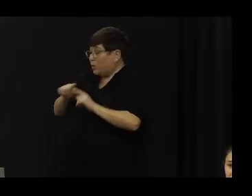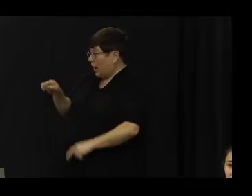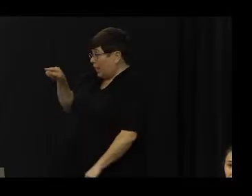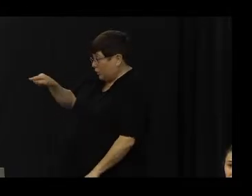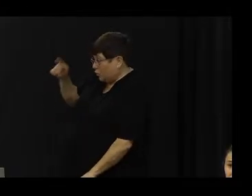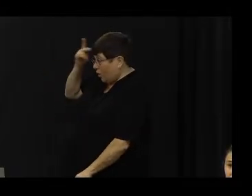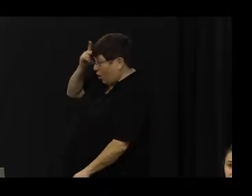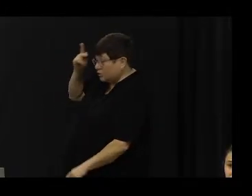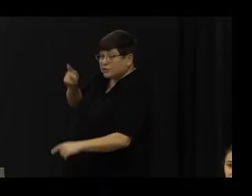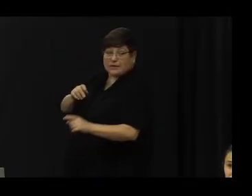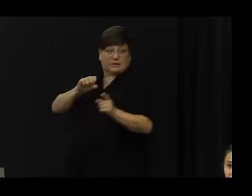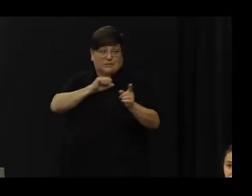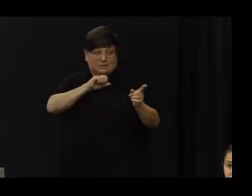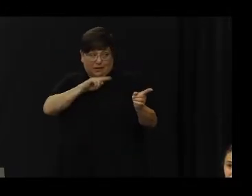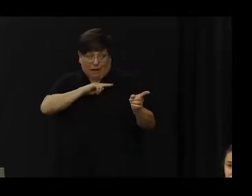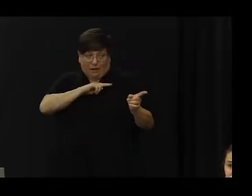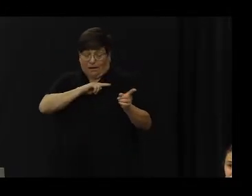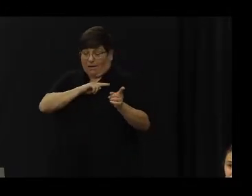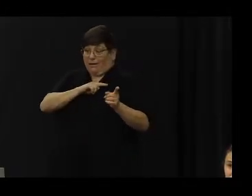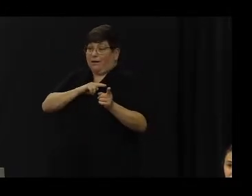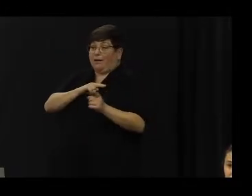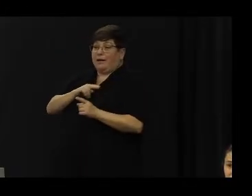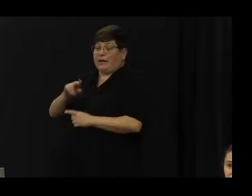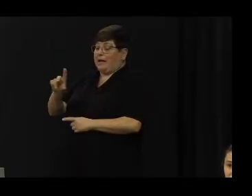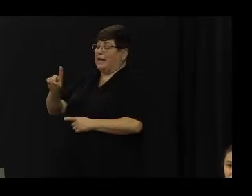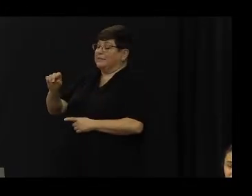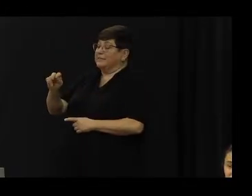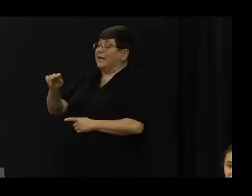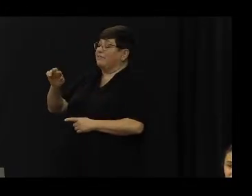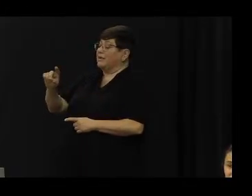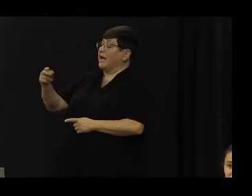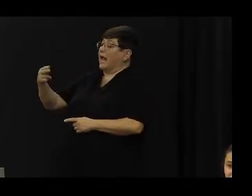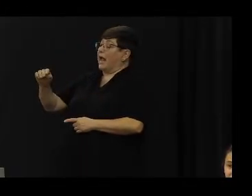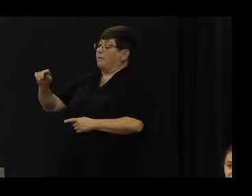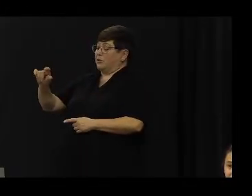and Scott Hahn and David Hamilton